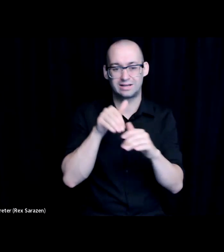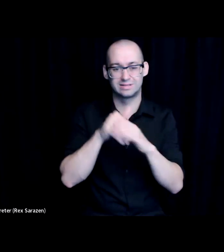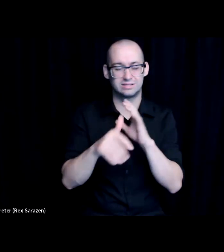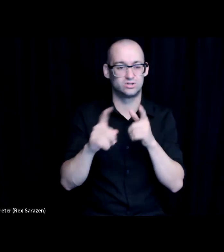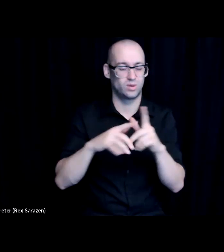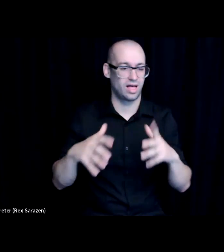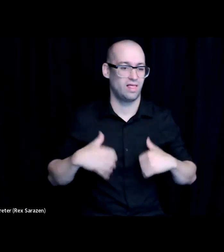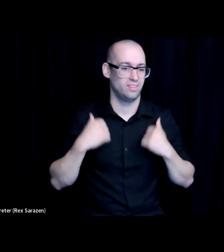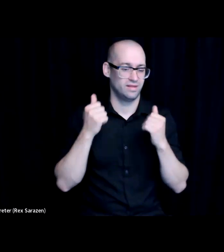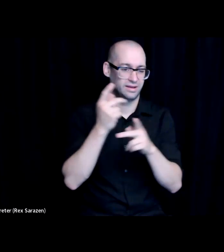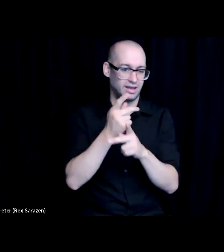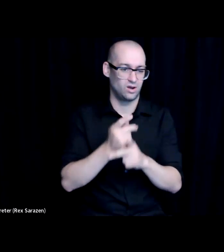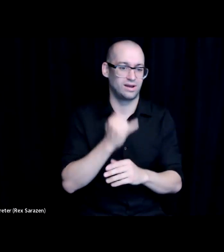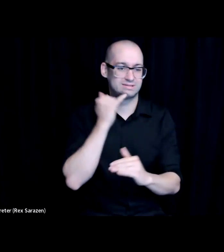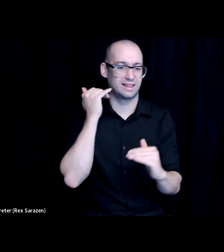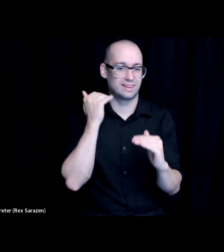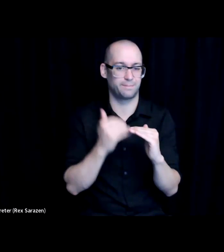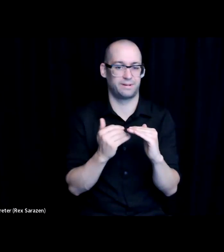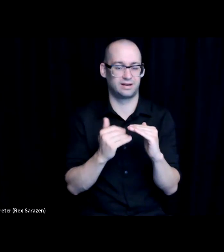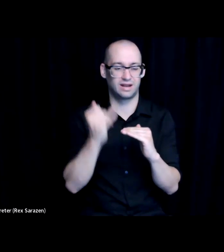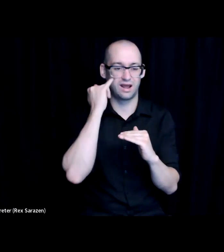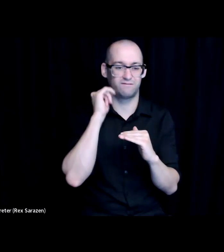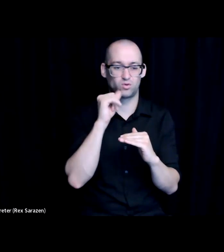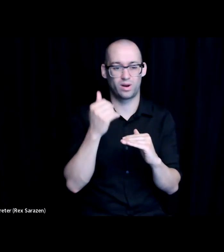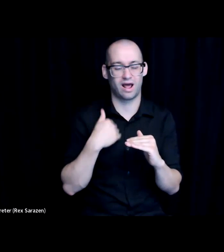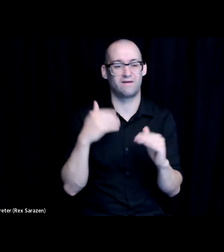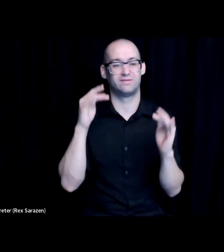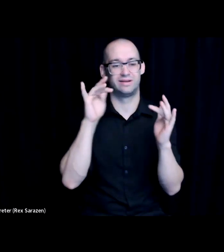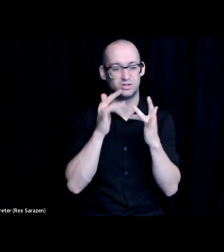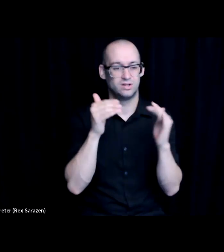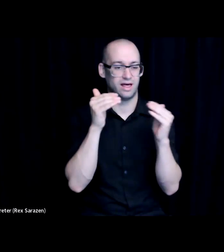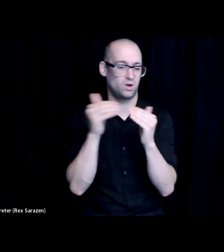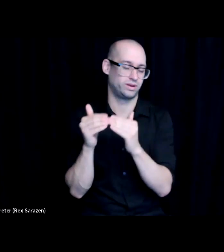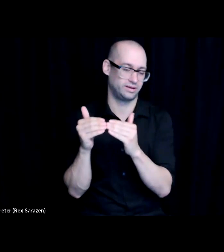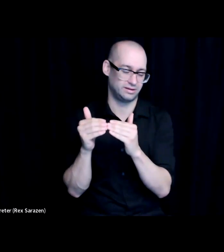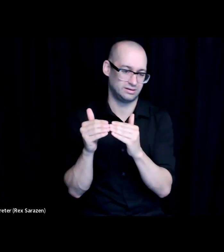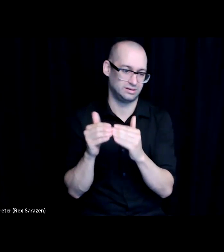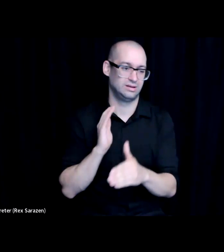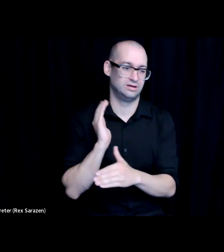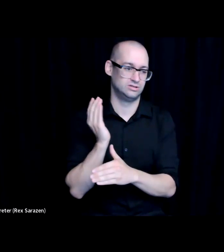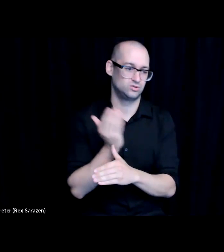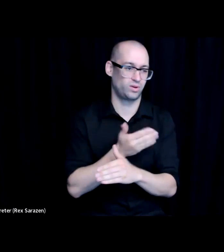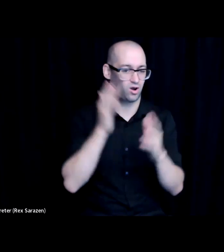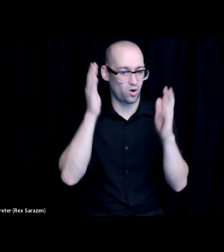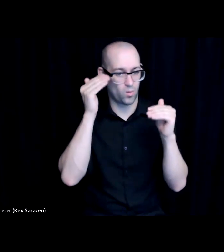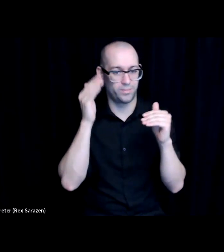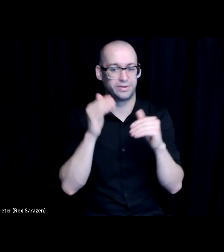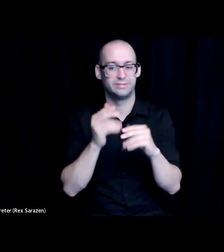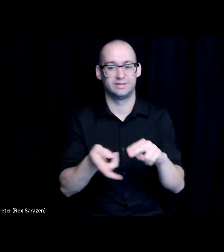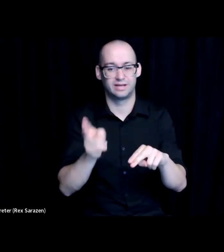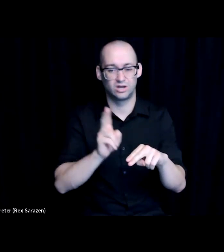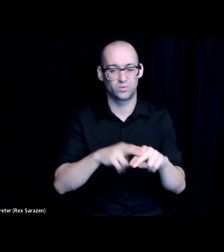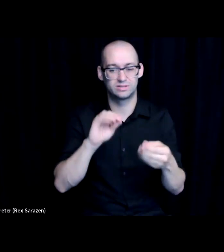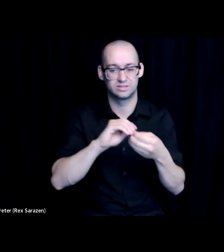is limited when you don't have digital equity. And so we are hopeful that by increasing the number